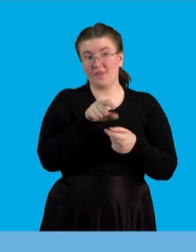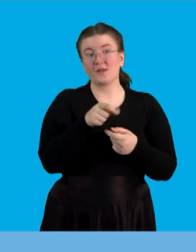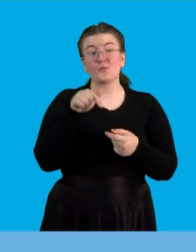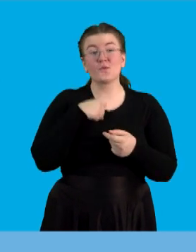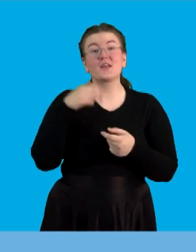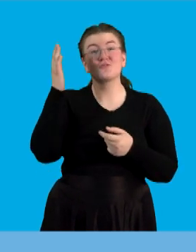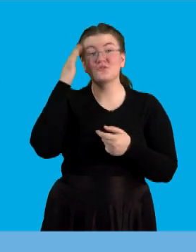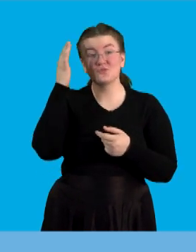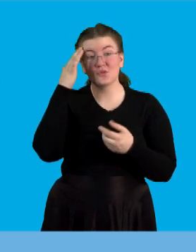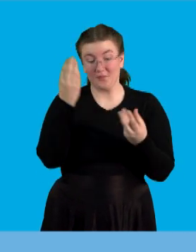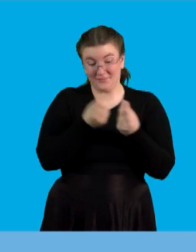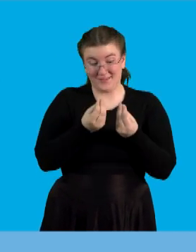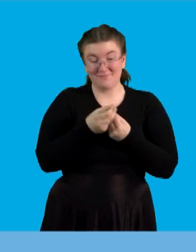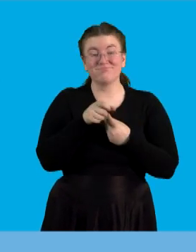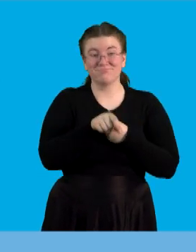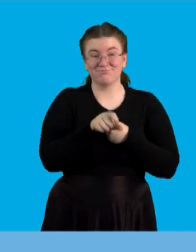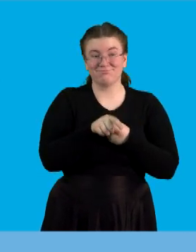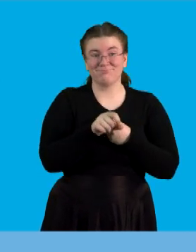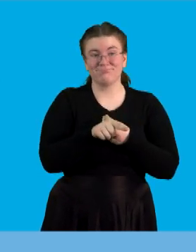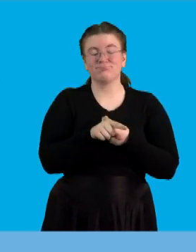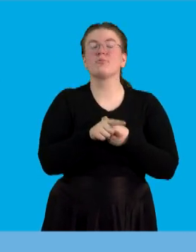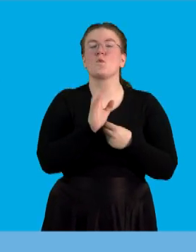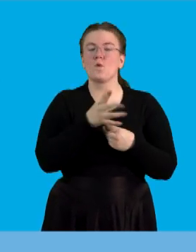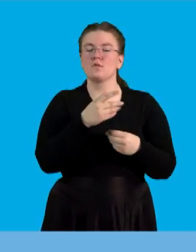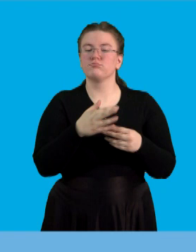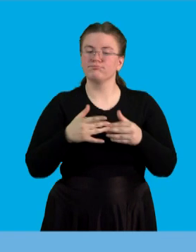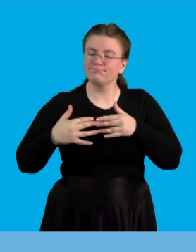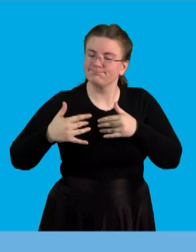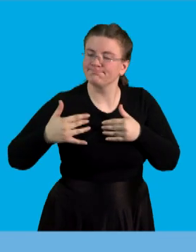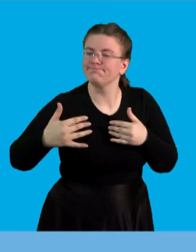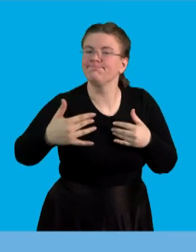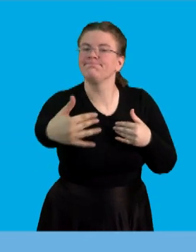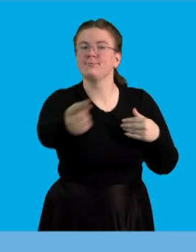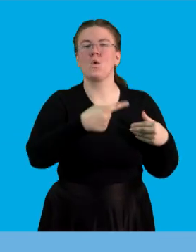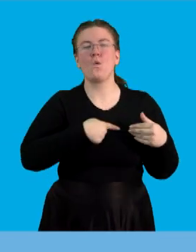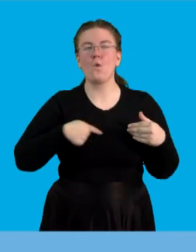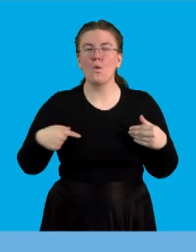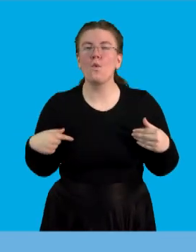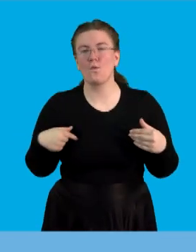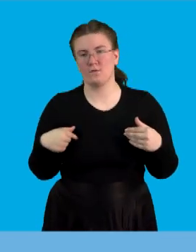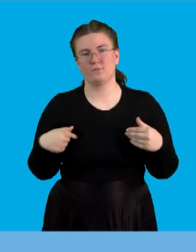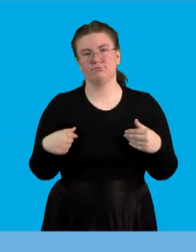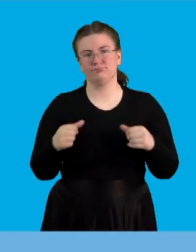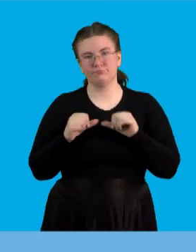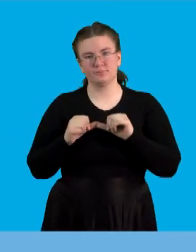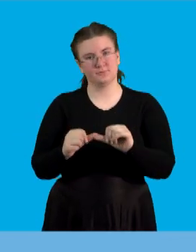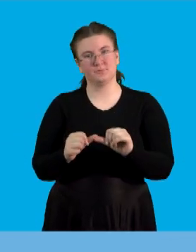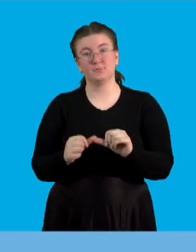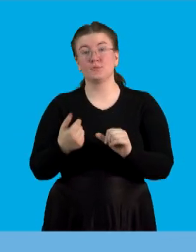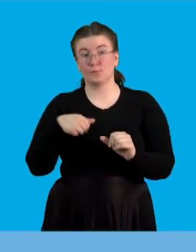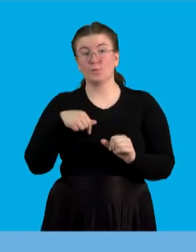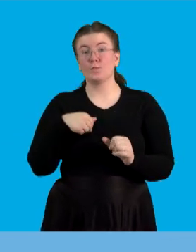that it is going to mean that this particular object that we have electroplated, it is going to last longer. So the other reason why